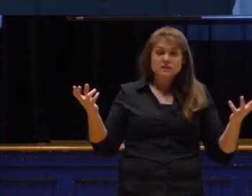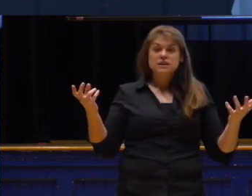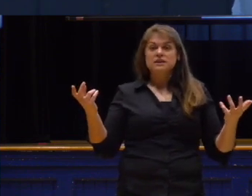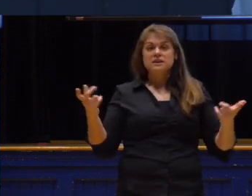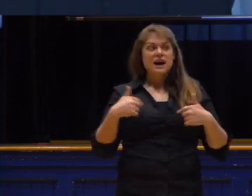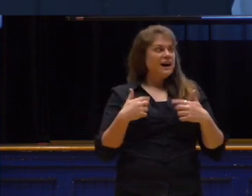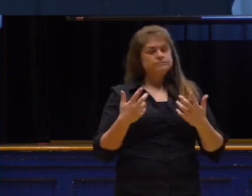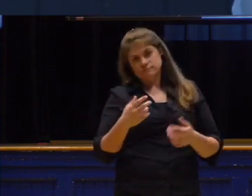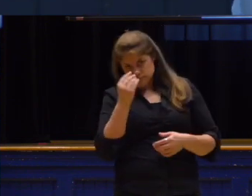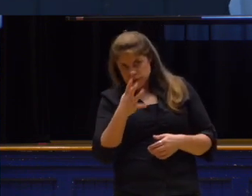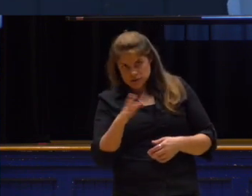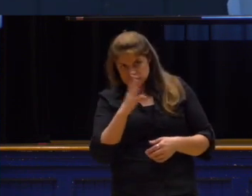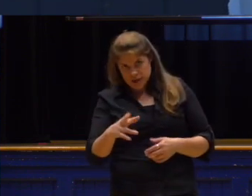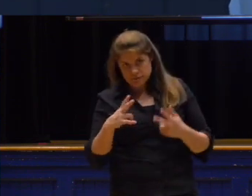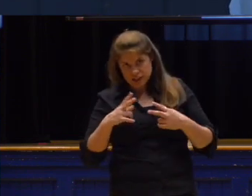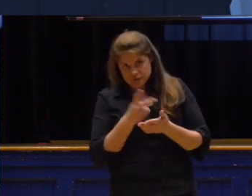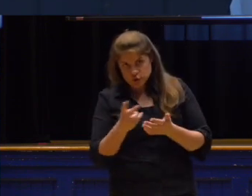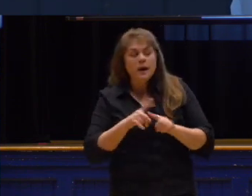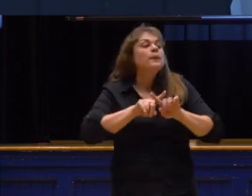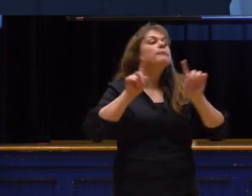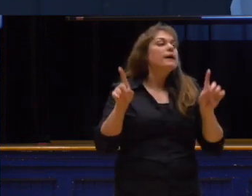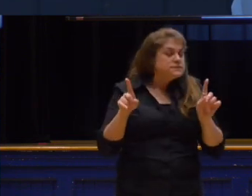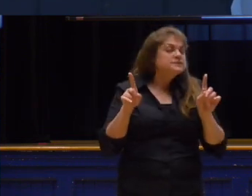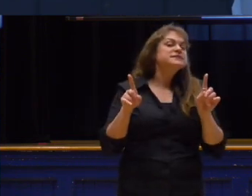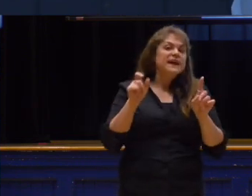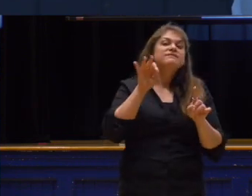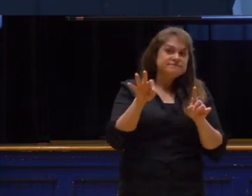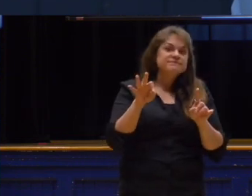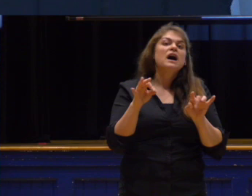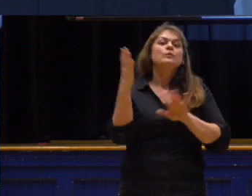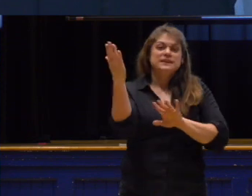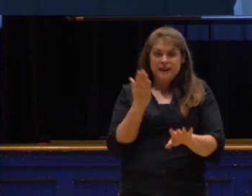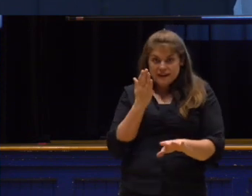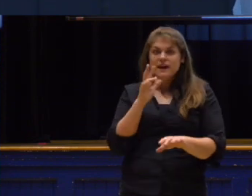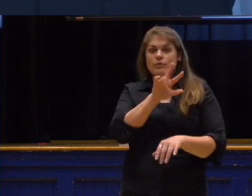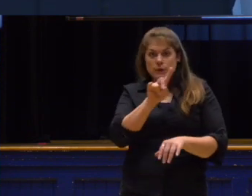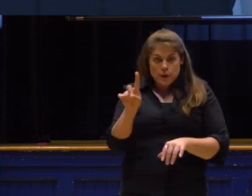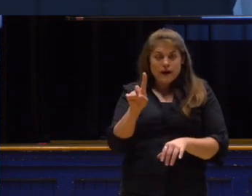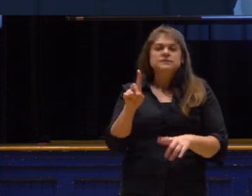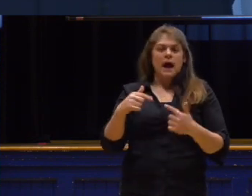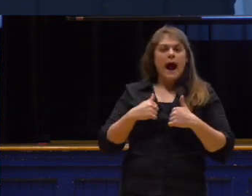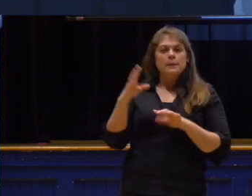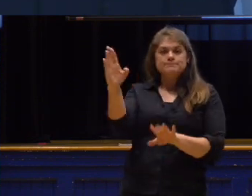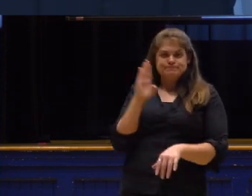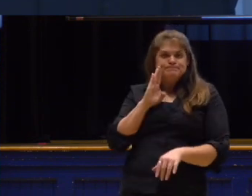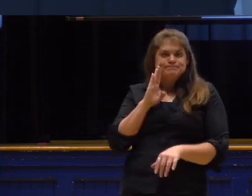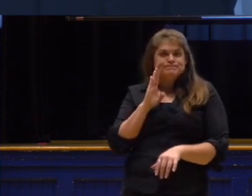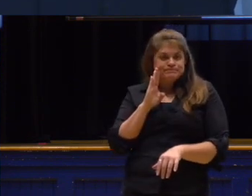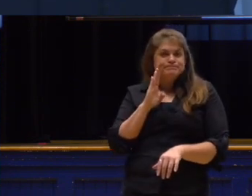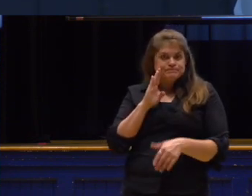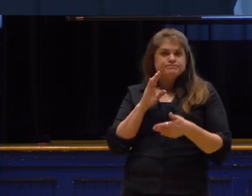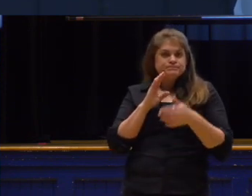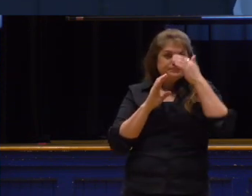to make sure, I never get to go on vacation for 2 weeks, but I want to make sure that when it comes into us through 311, it comes to me, it